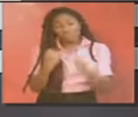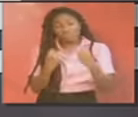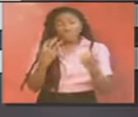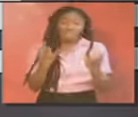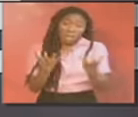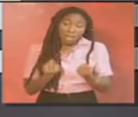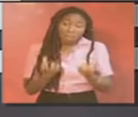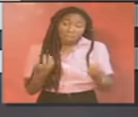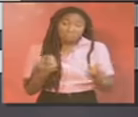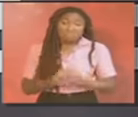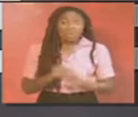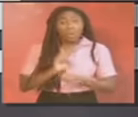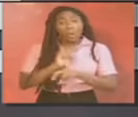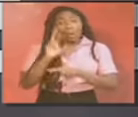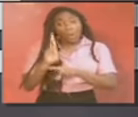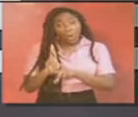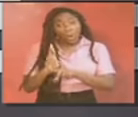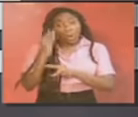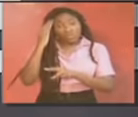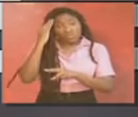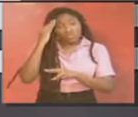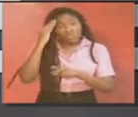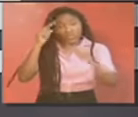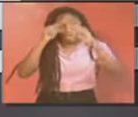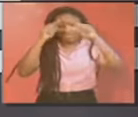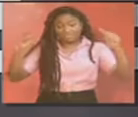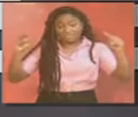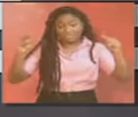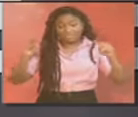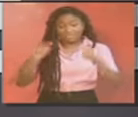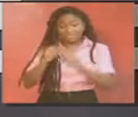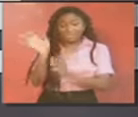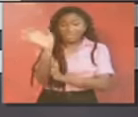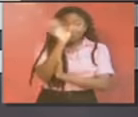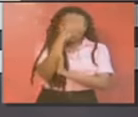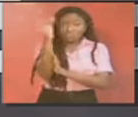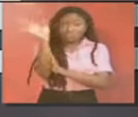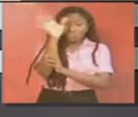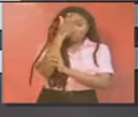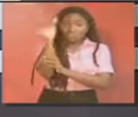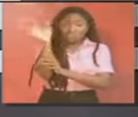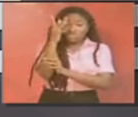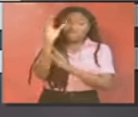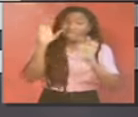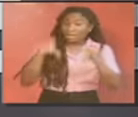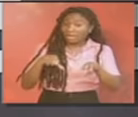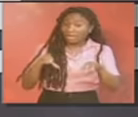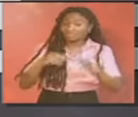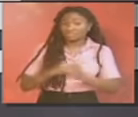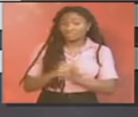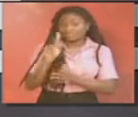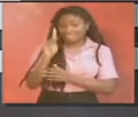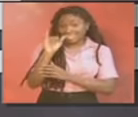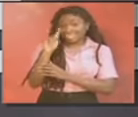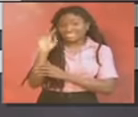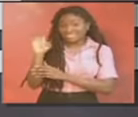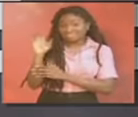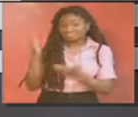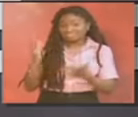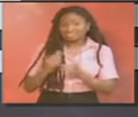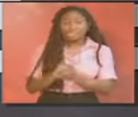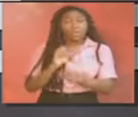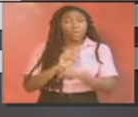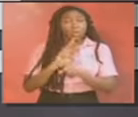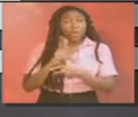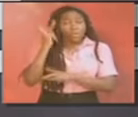build kites or do things with your children in that way, but we can become creative as parents so that we have